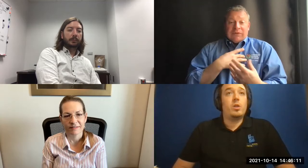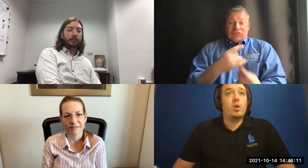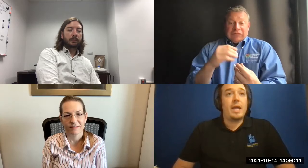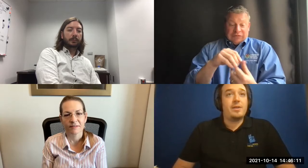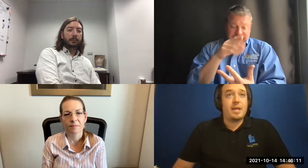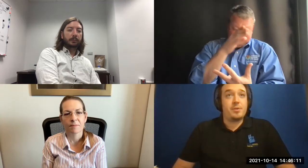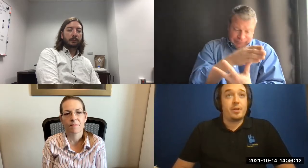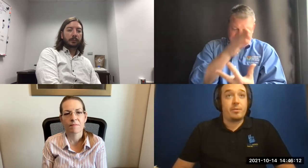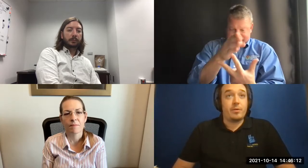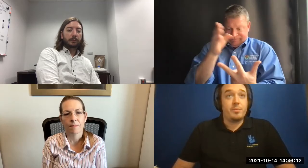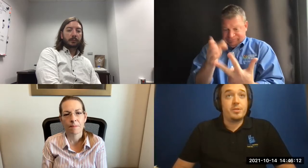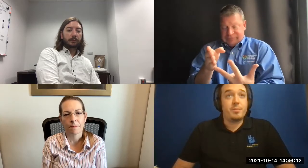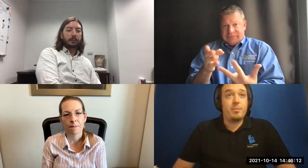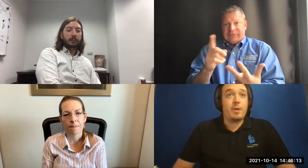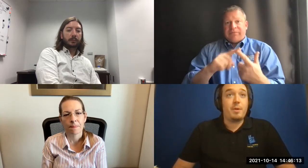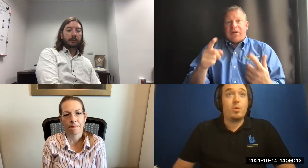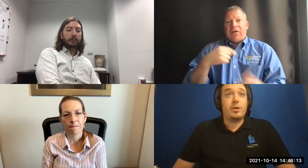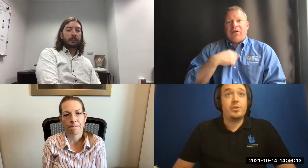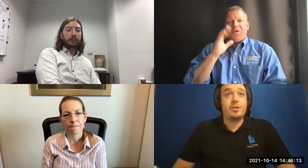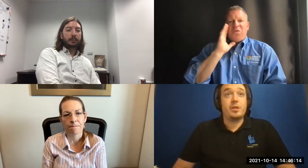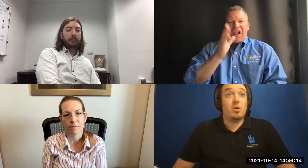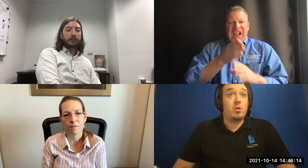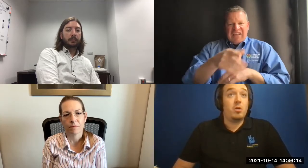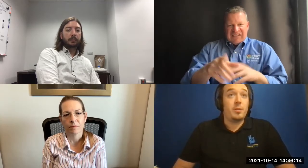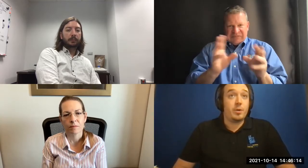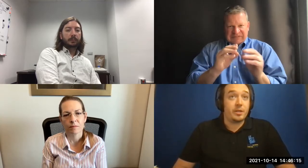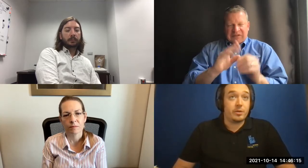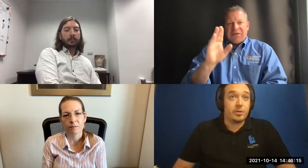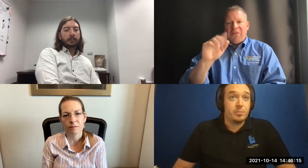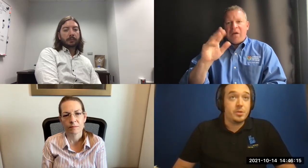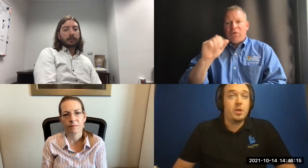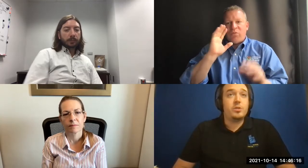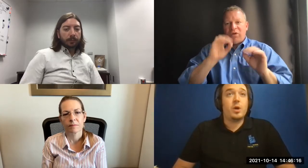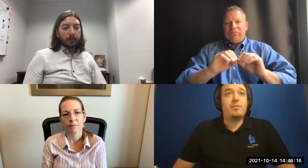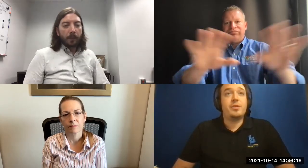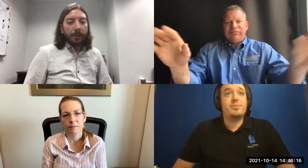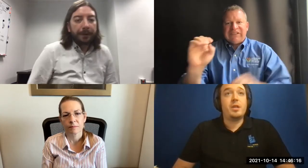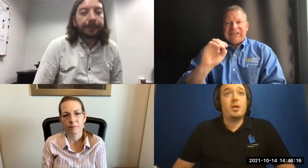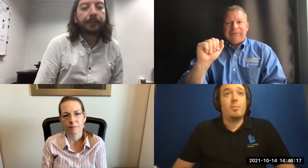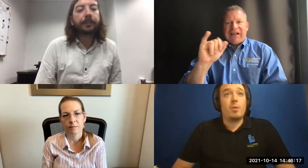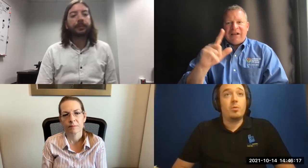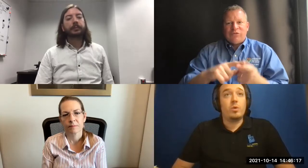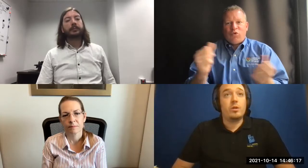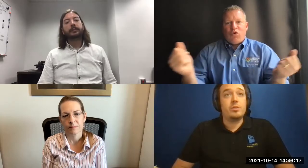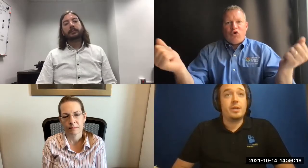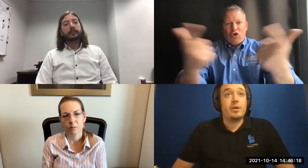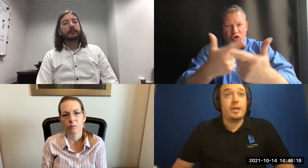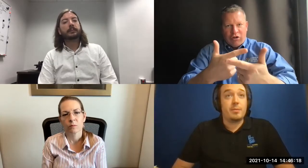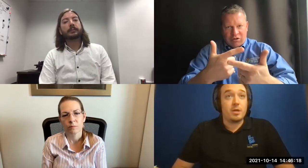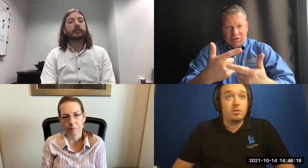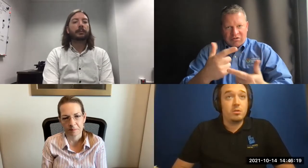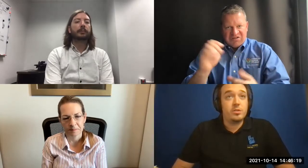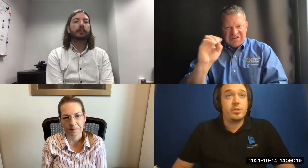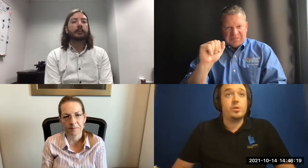We're going to look at establishing 3 groups. Some people may be more interested in particular groups. So after this meeting, Barbara will send